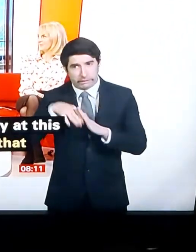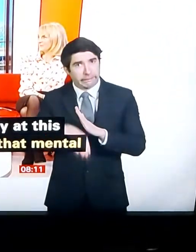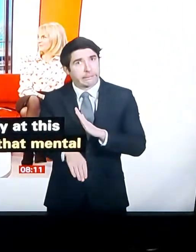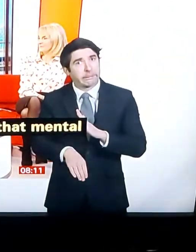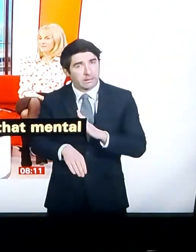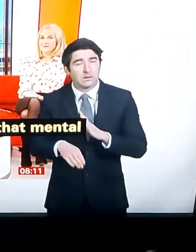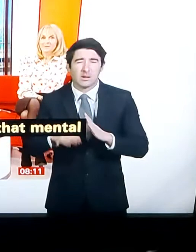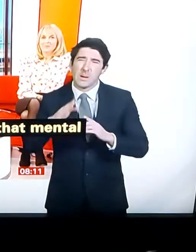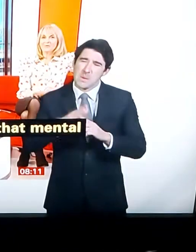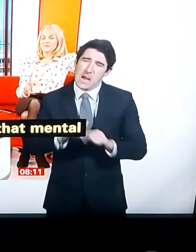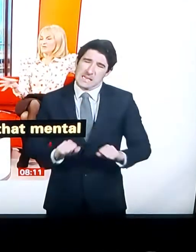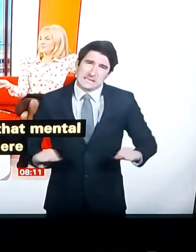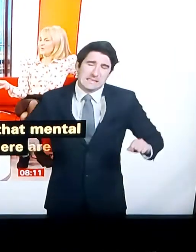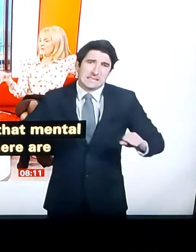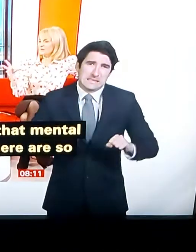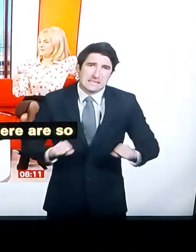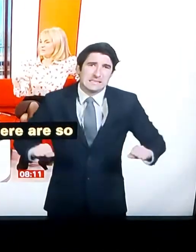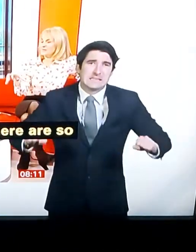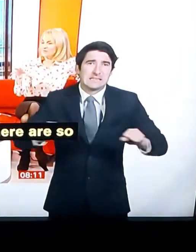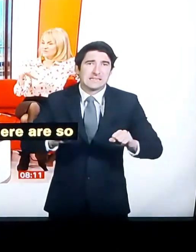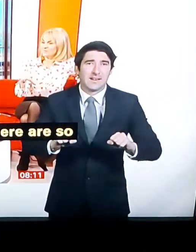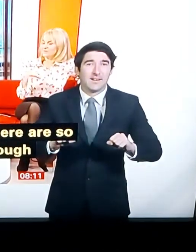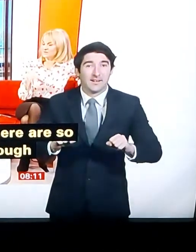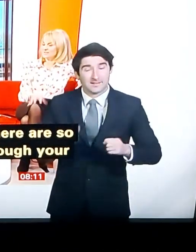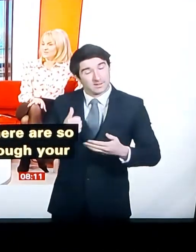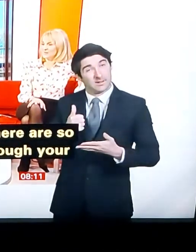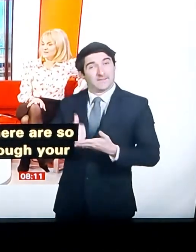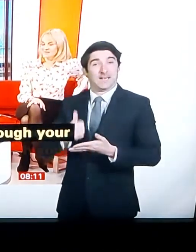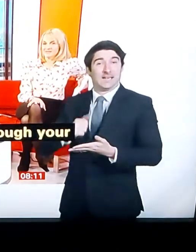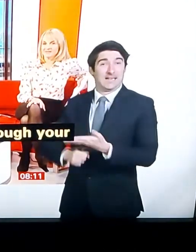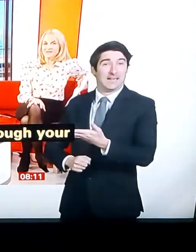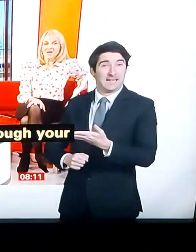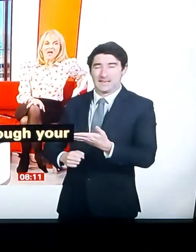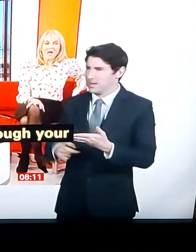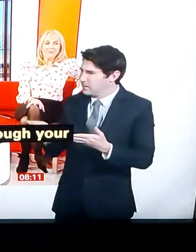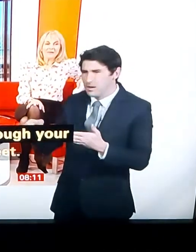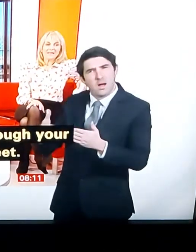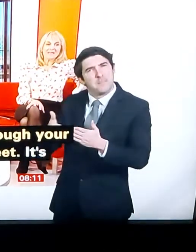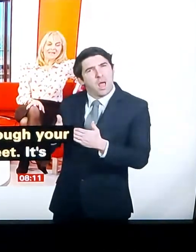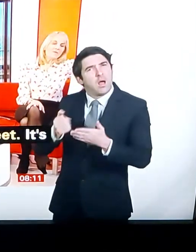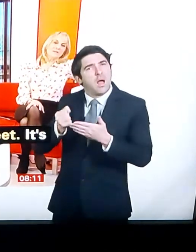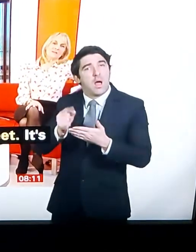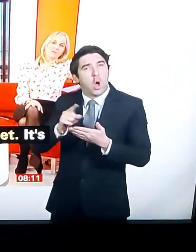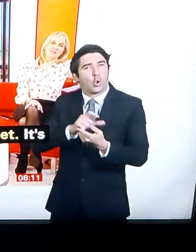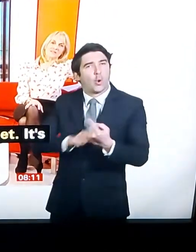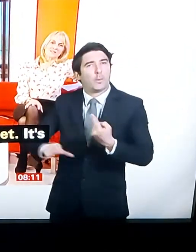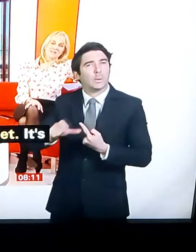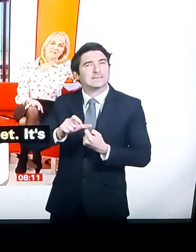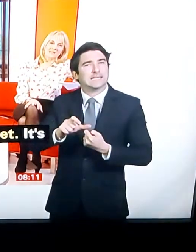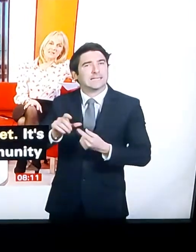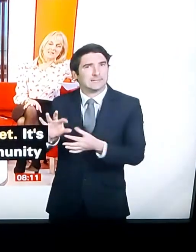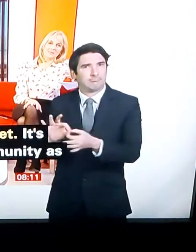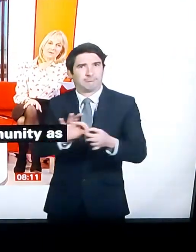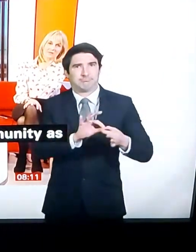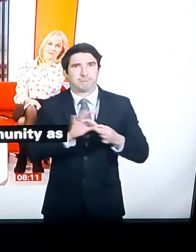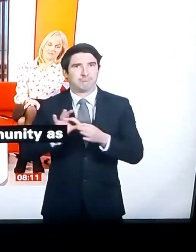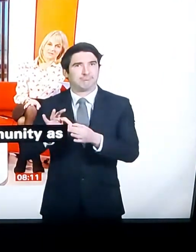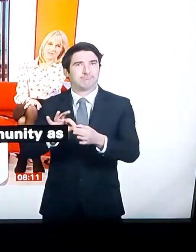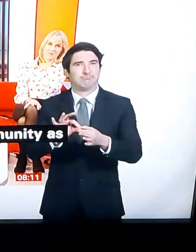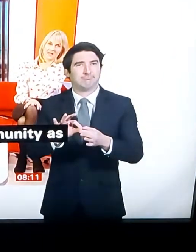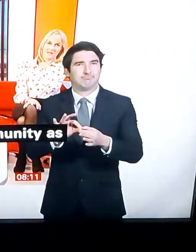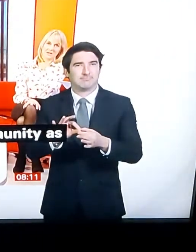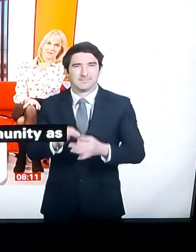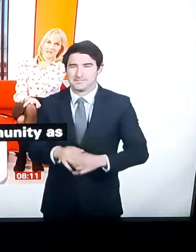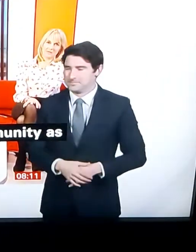your computer or in Hamburg, but also get out on the street. It's like being part of a community as well, isn't it? Yeah, exactly. 11 minutes past 8. This is